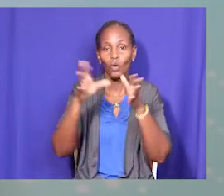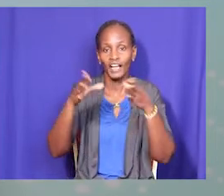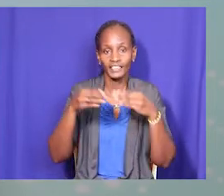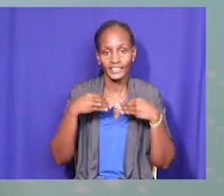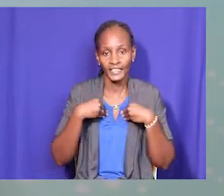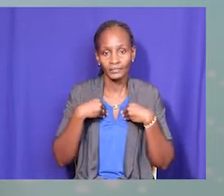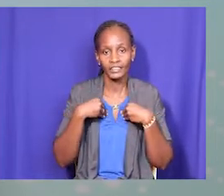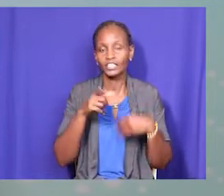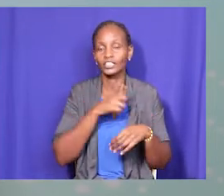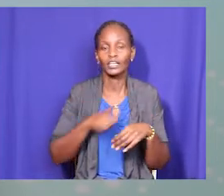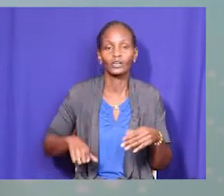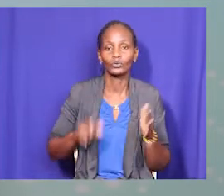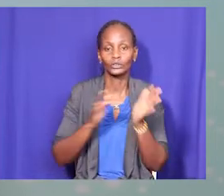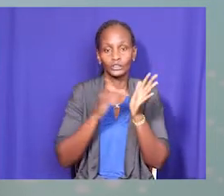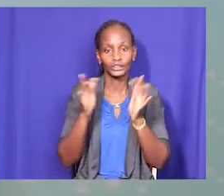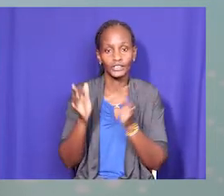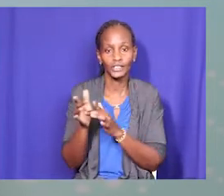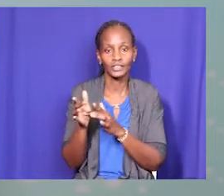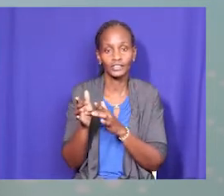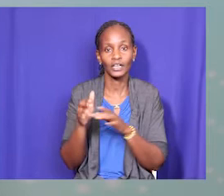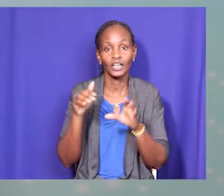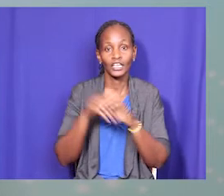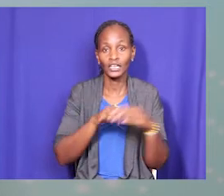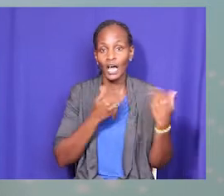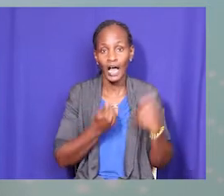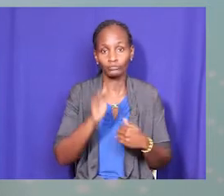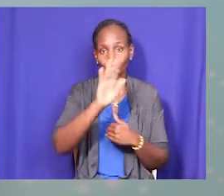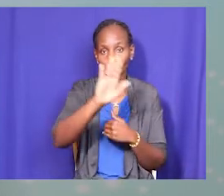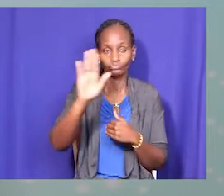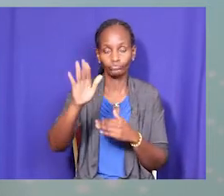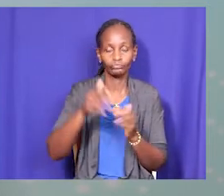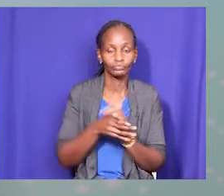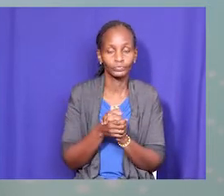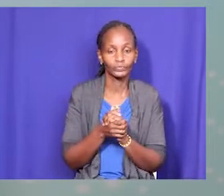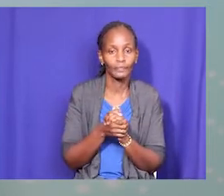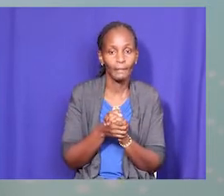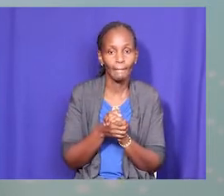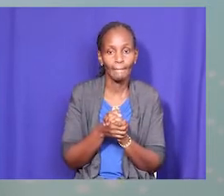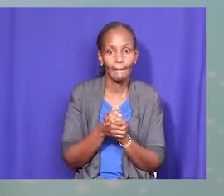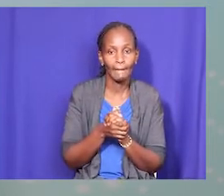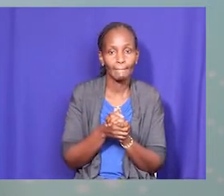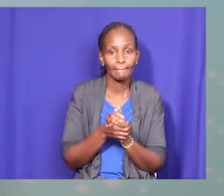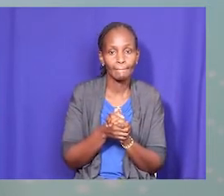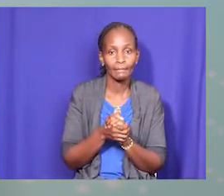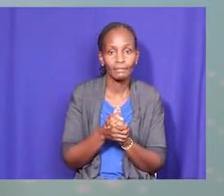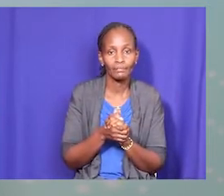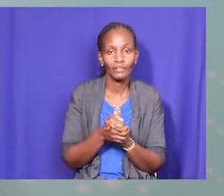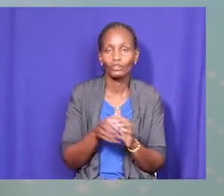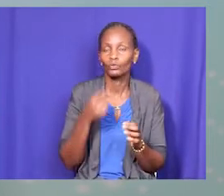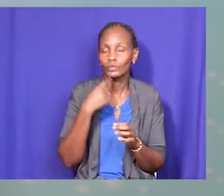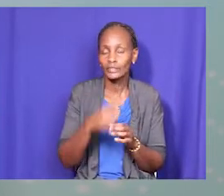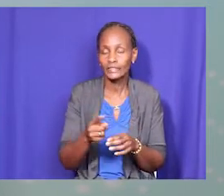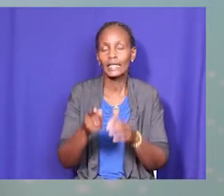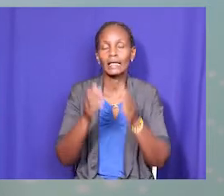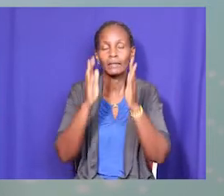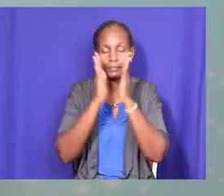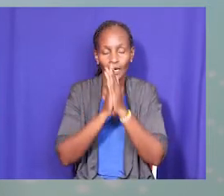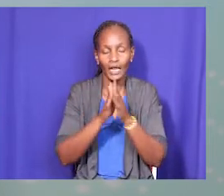accept the Lord Jesus in your heart. Say this prayer with me.